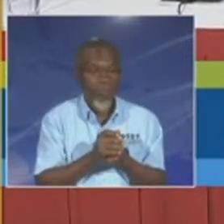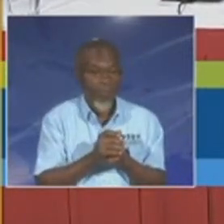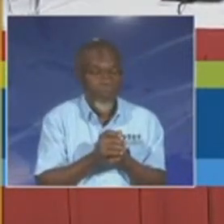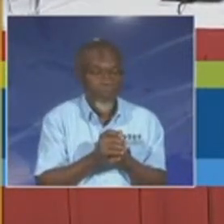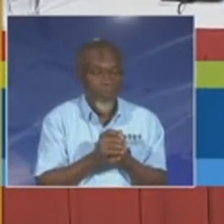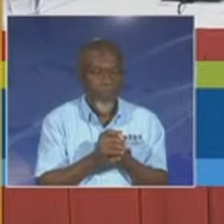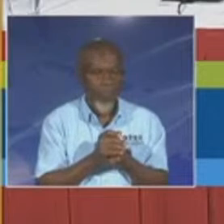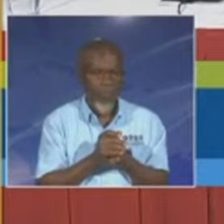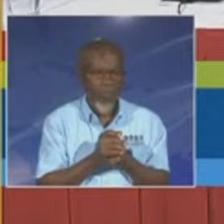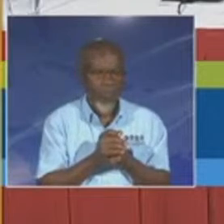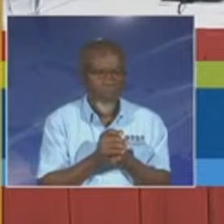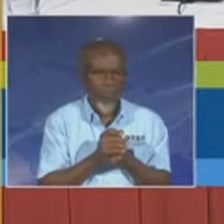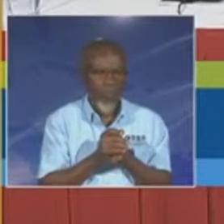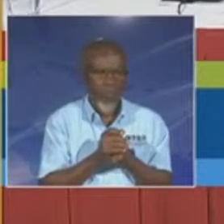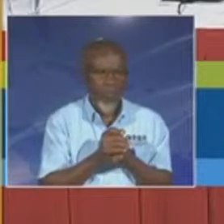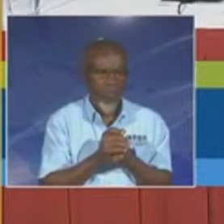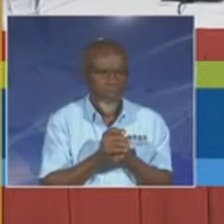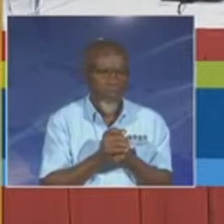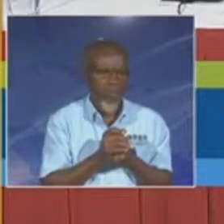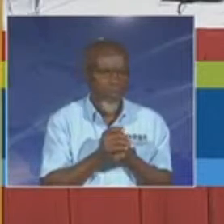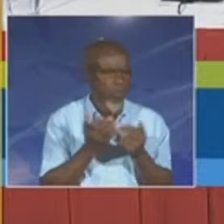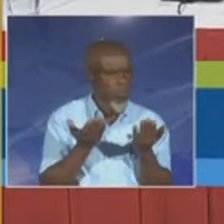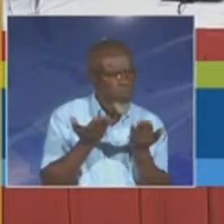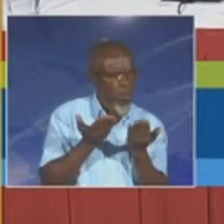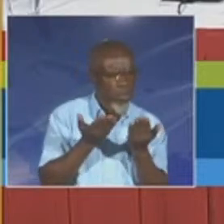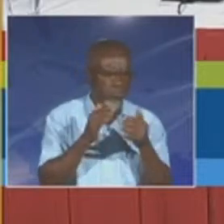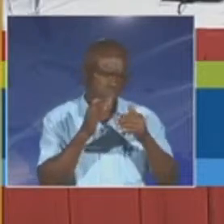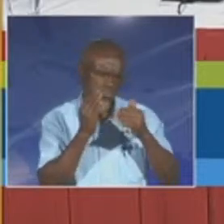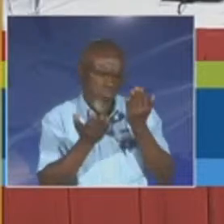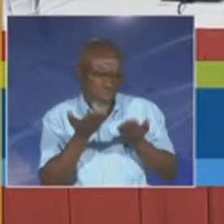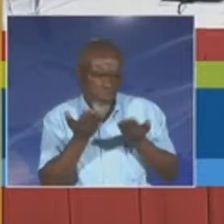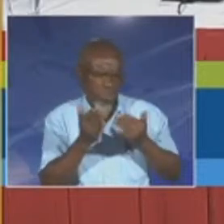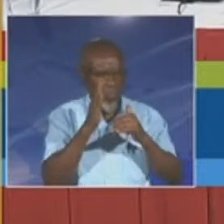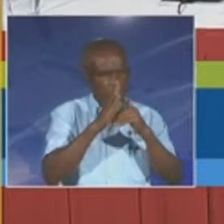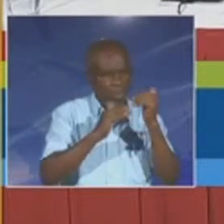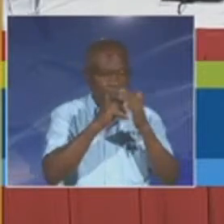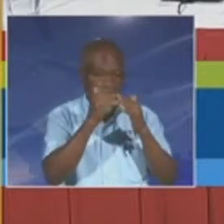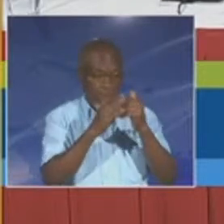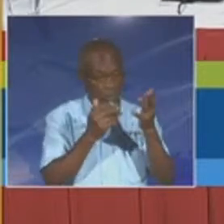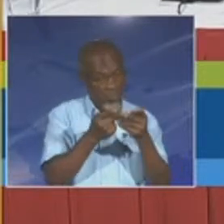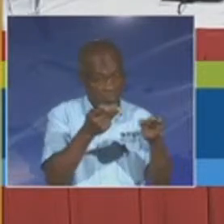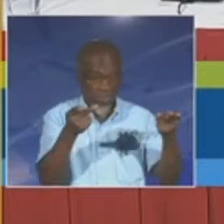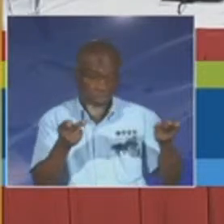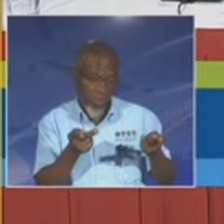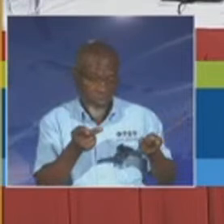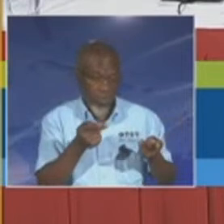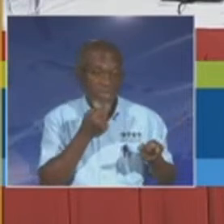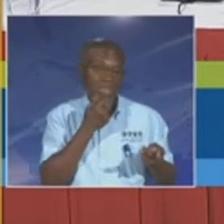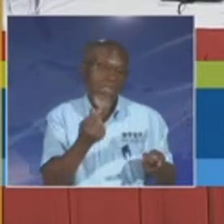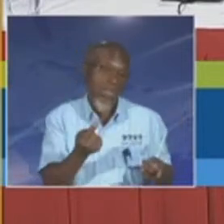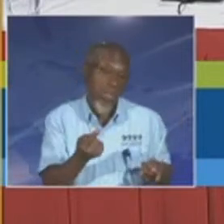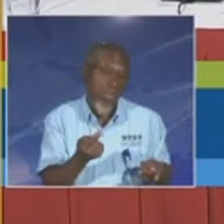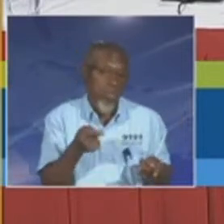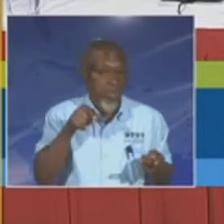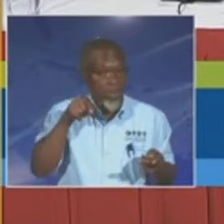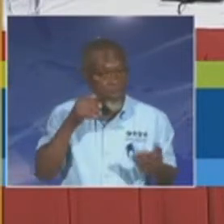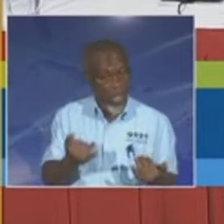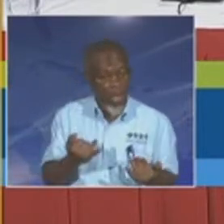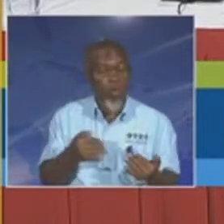rate, those kind of things. What is a comfortable place where we could say, yes, this thing is endemic and we're moving on?